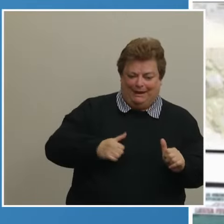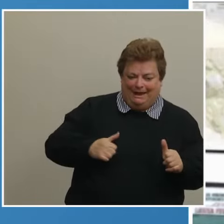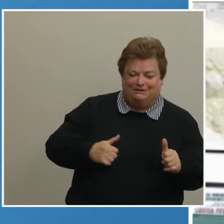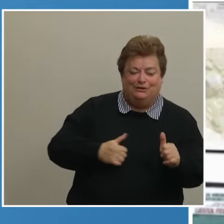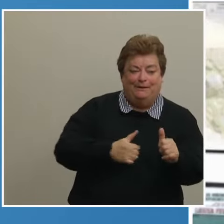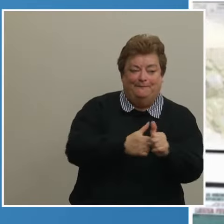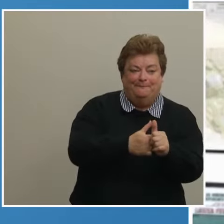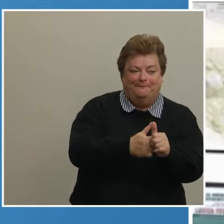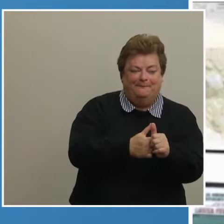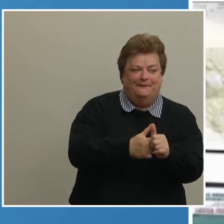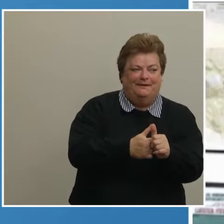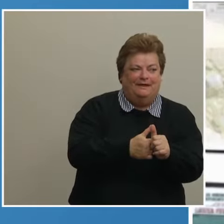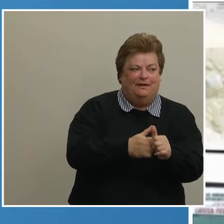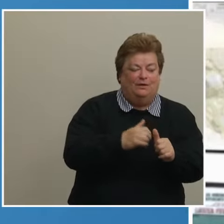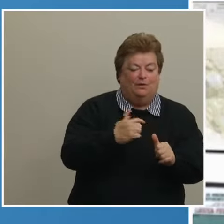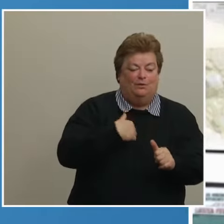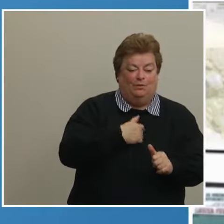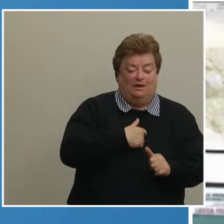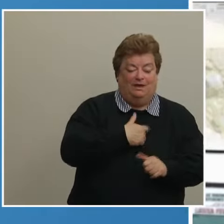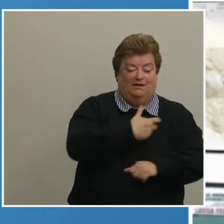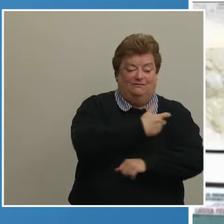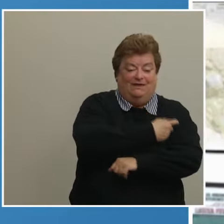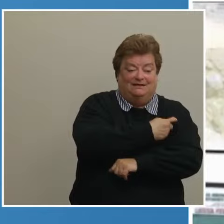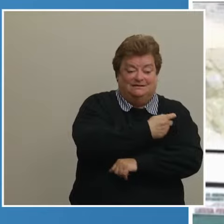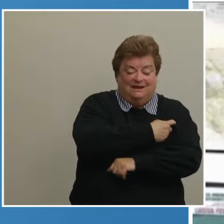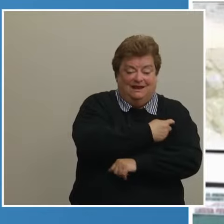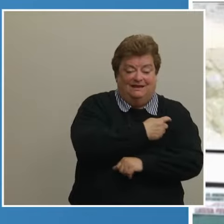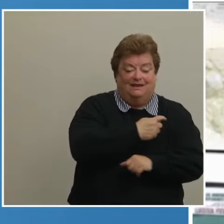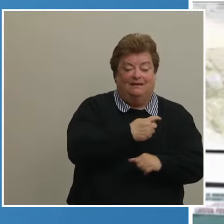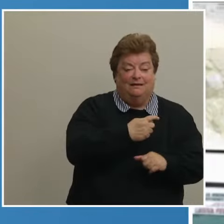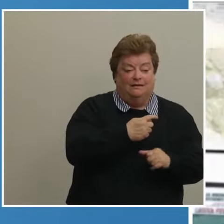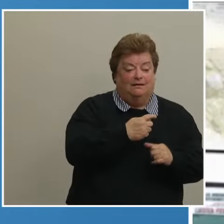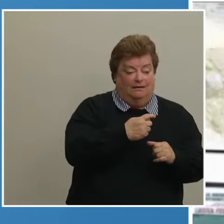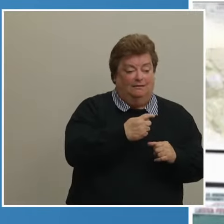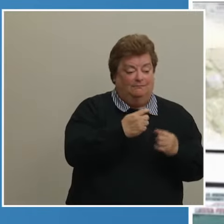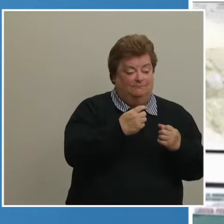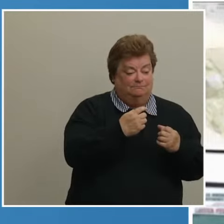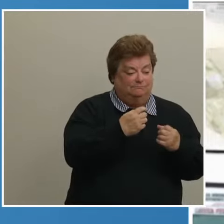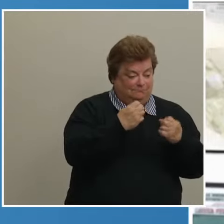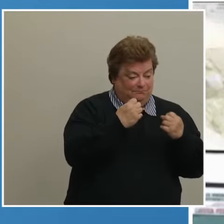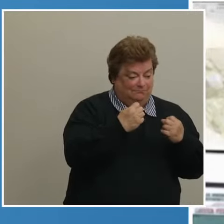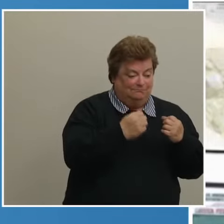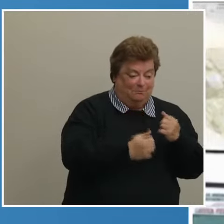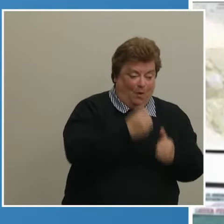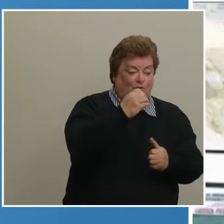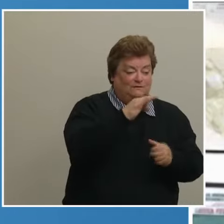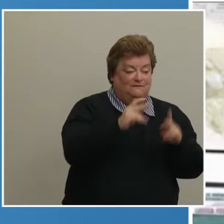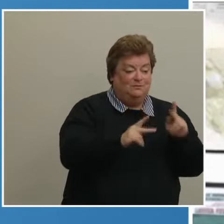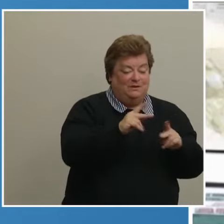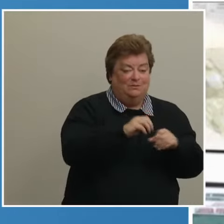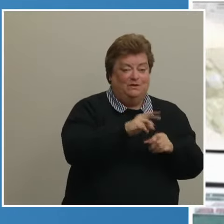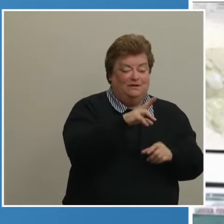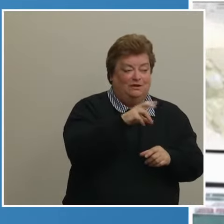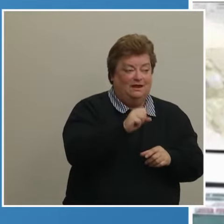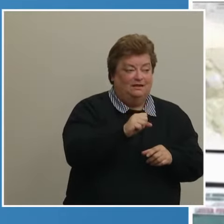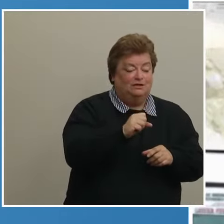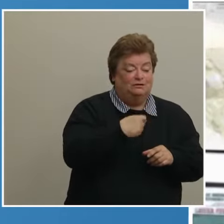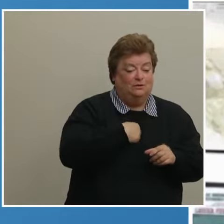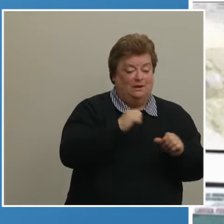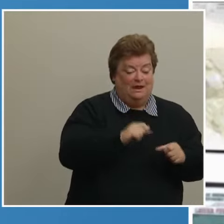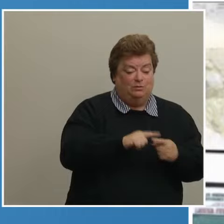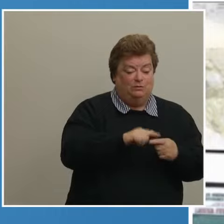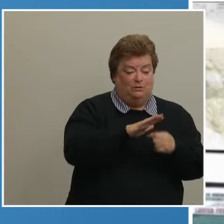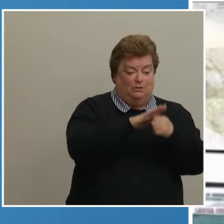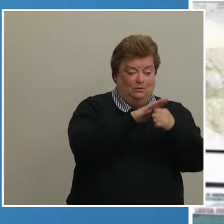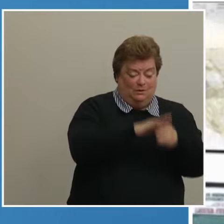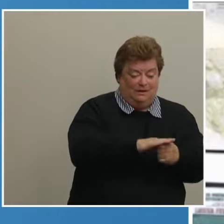respect, where vaccinating a significant proportion of the population where we really are able to suppress